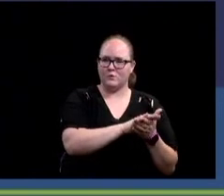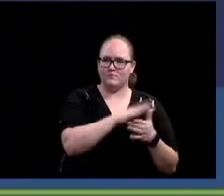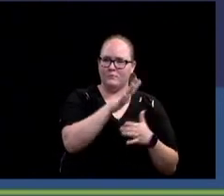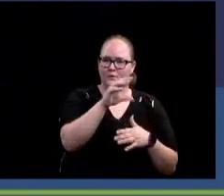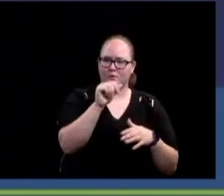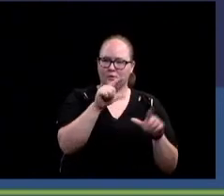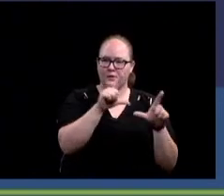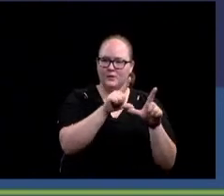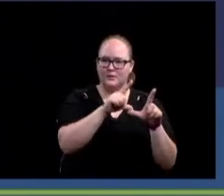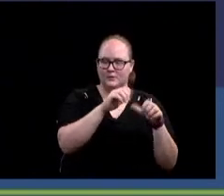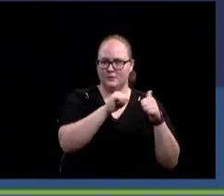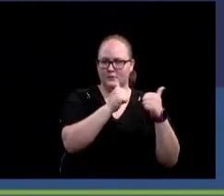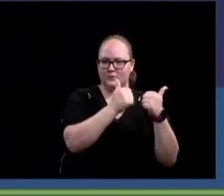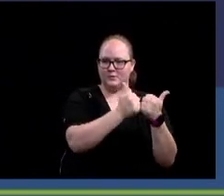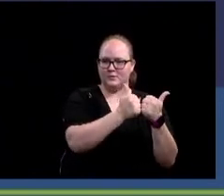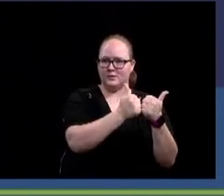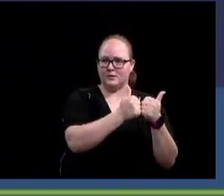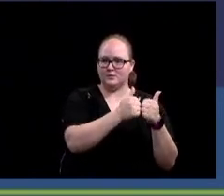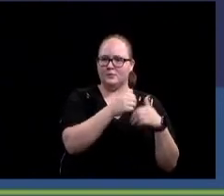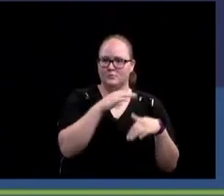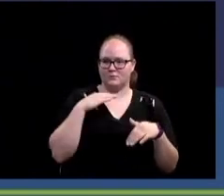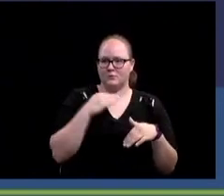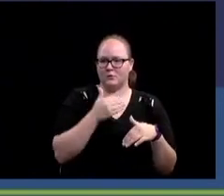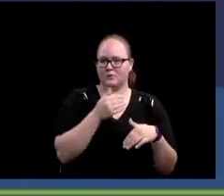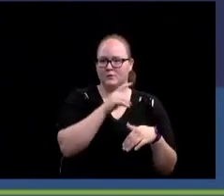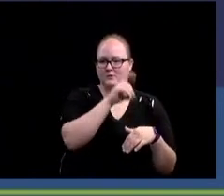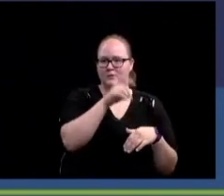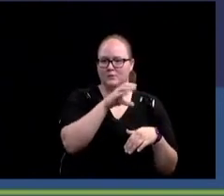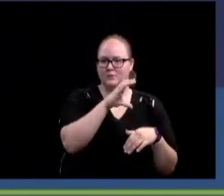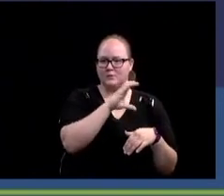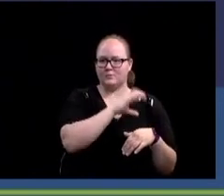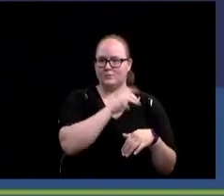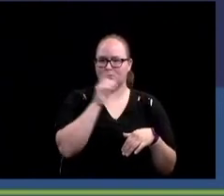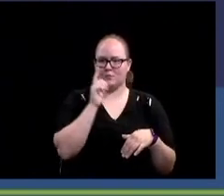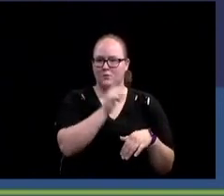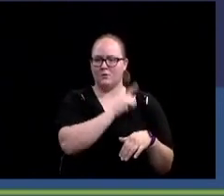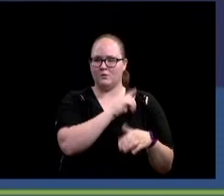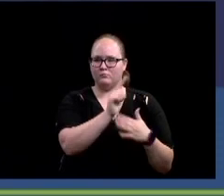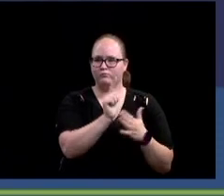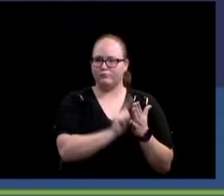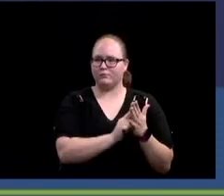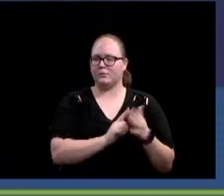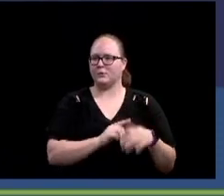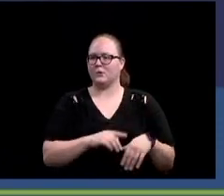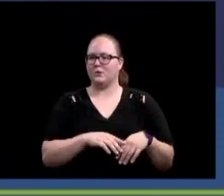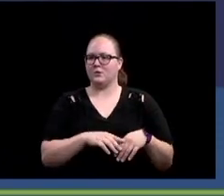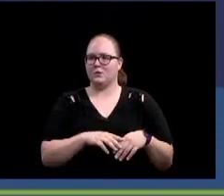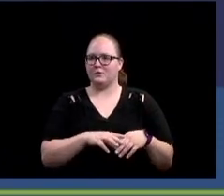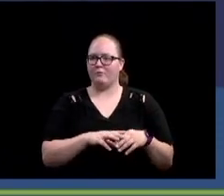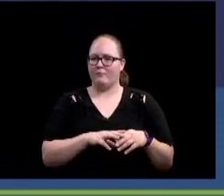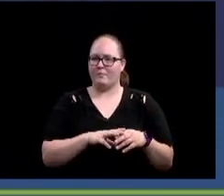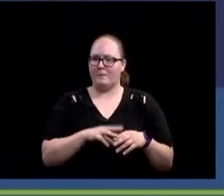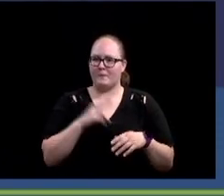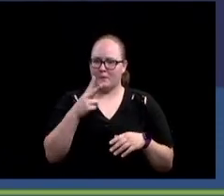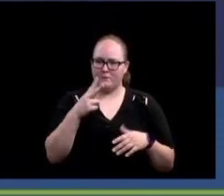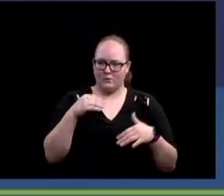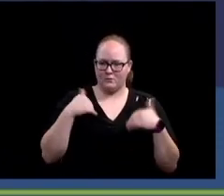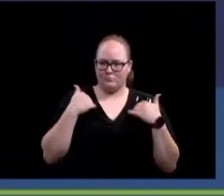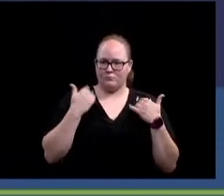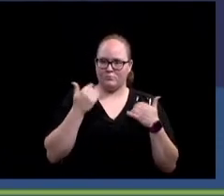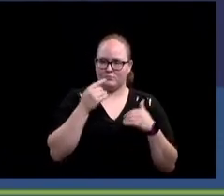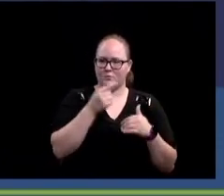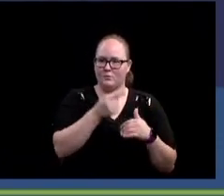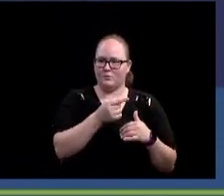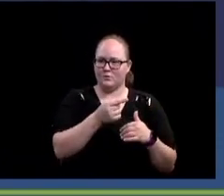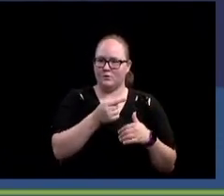Commission on Law Enforcement, 2 for the juvenile justice system, 2 for local prosecutors to consider, and 1 for the states